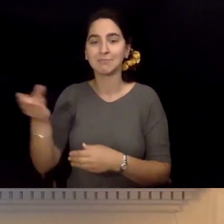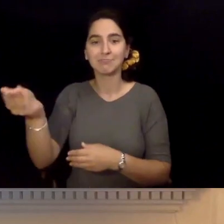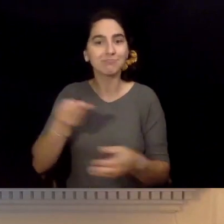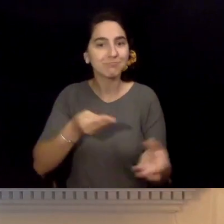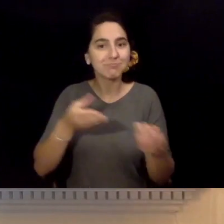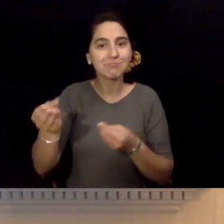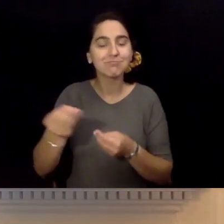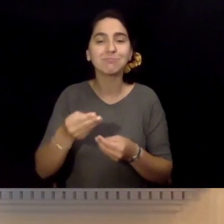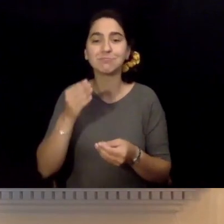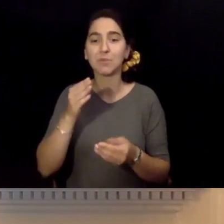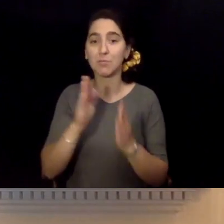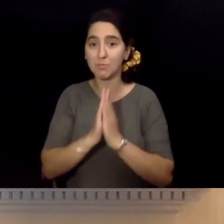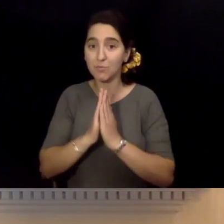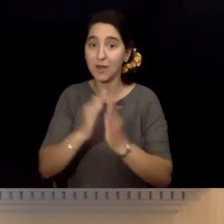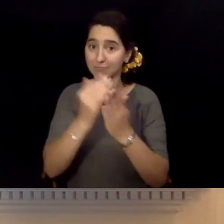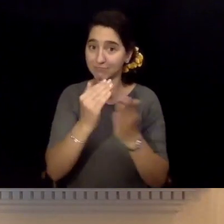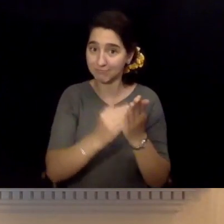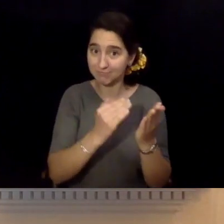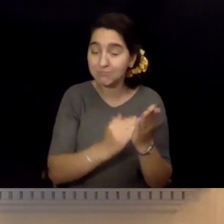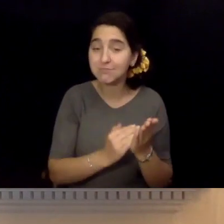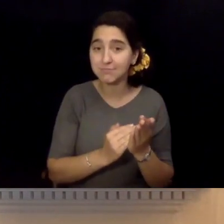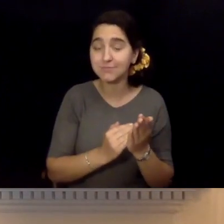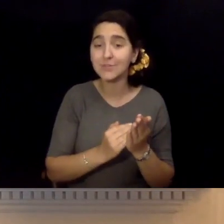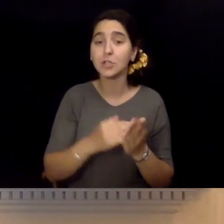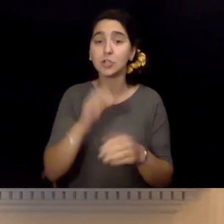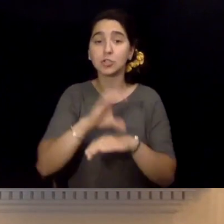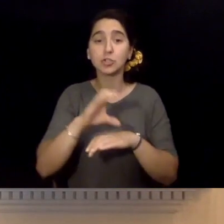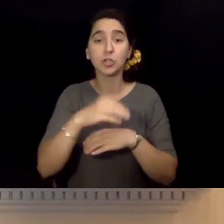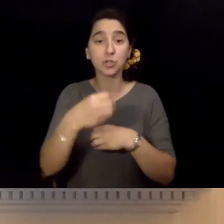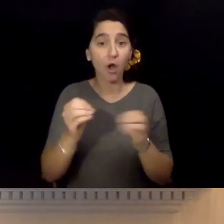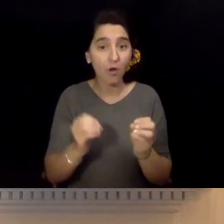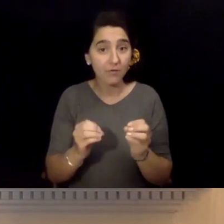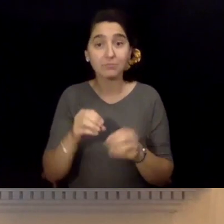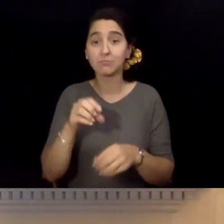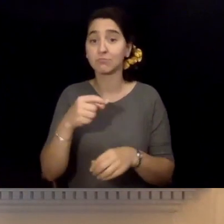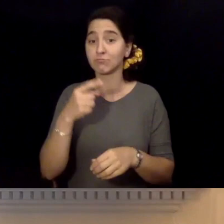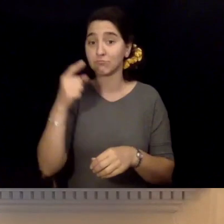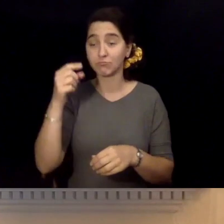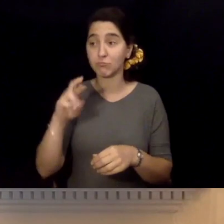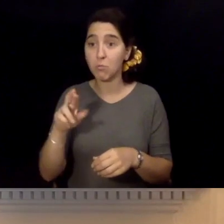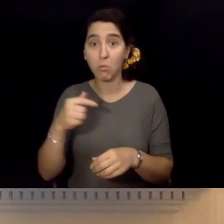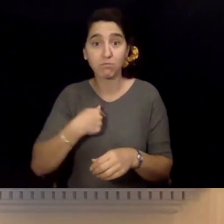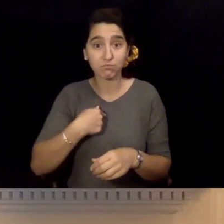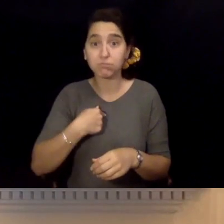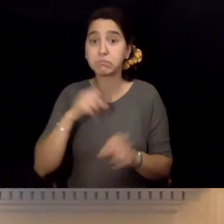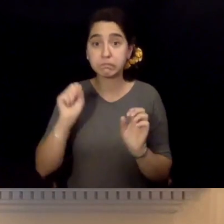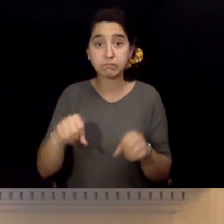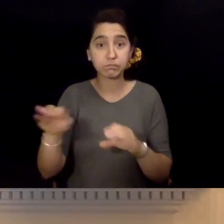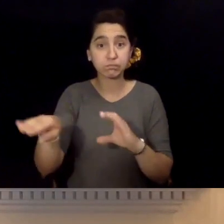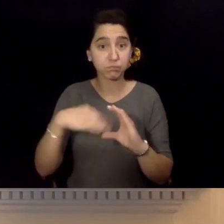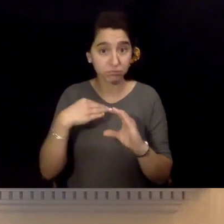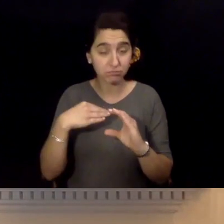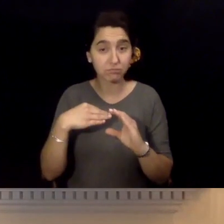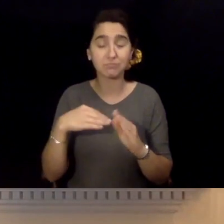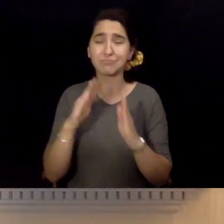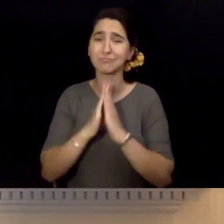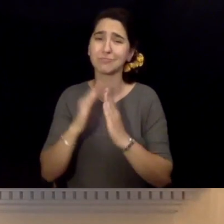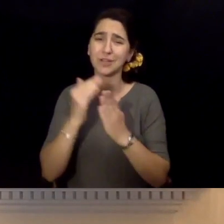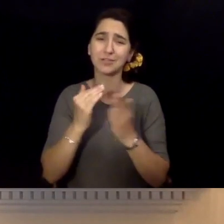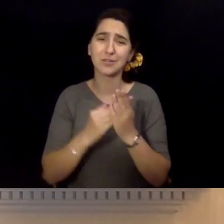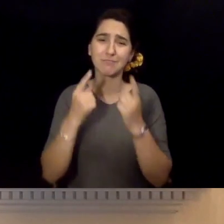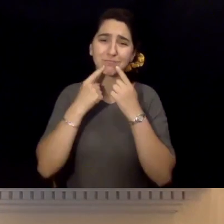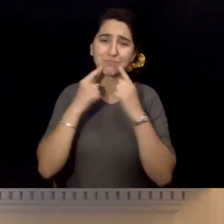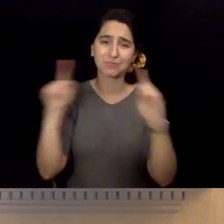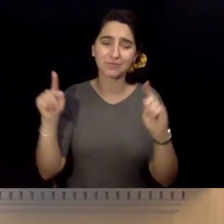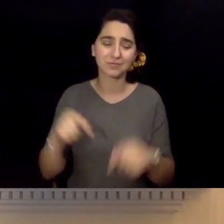prayer requests by phone and by message to the church office or to me. Our prayer tree is in full effect.